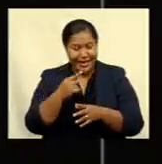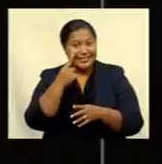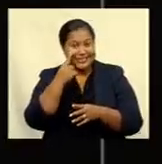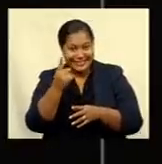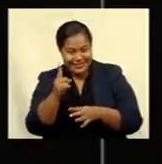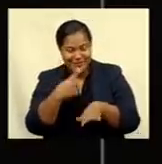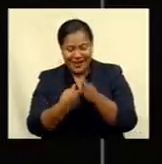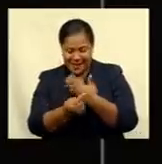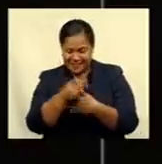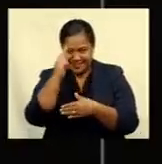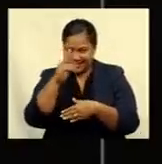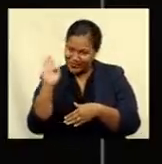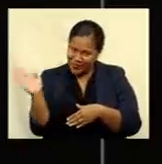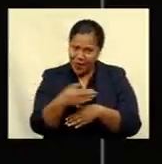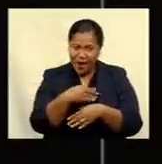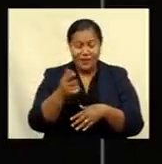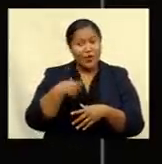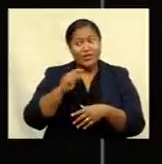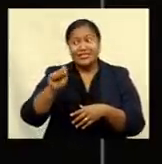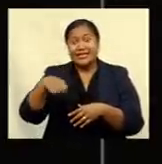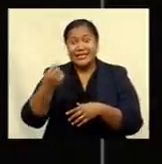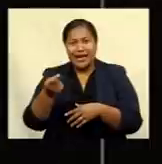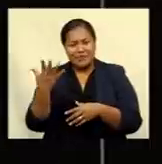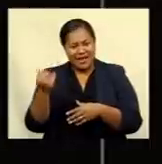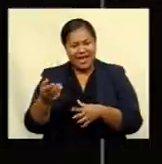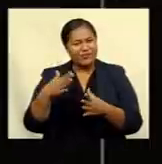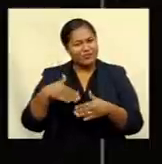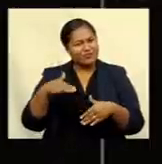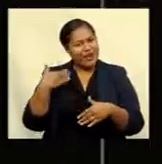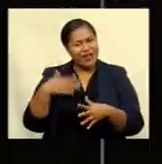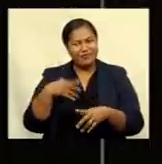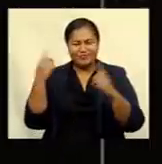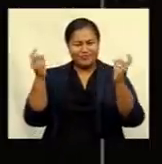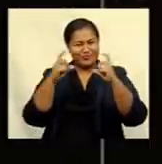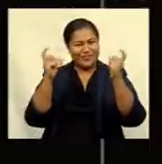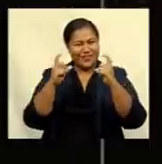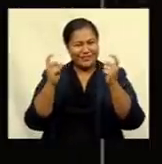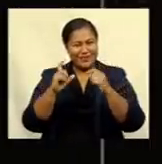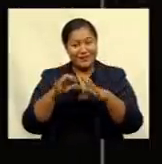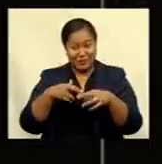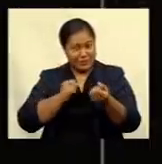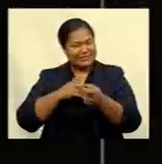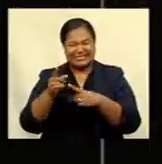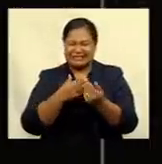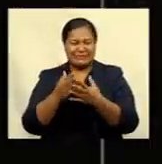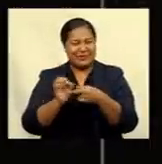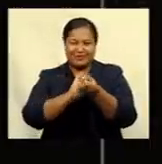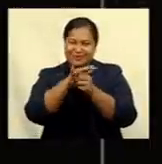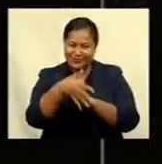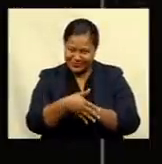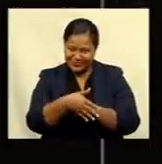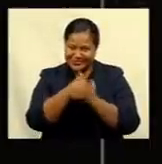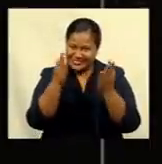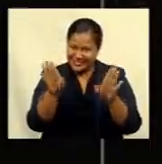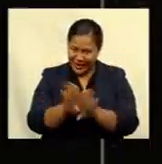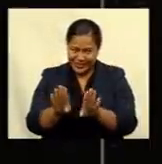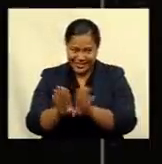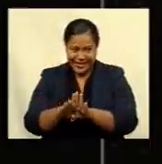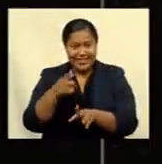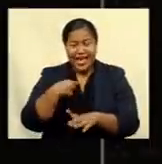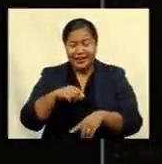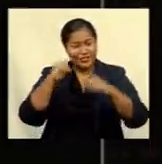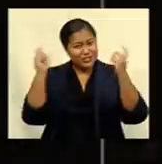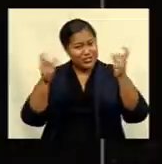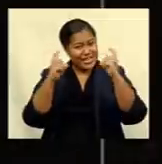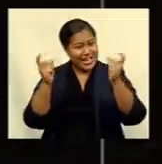night as neighborhoods came to life despite COVID-19. As the final whistle sounded, cheers of joy and even songs of